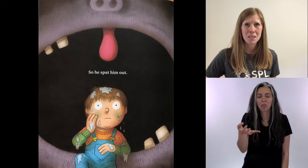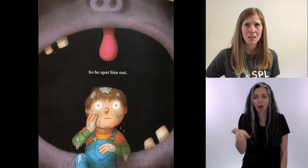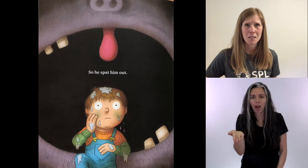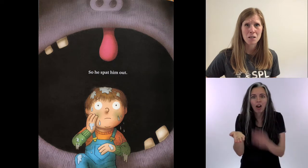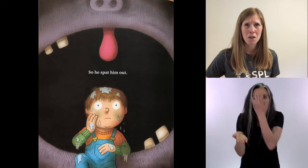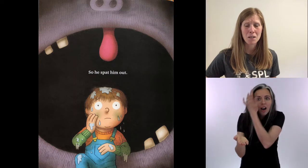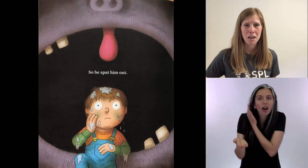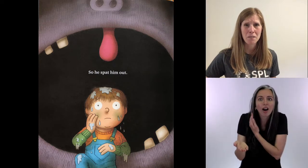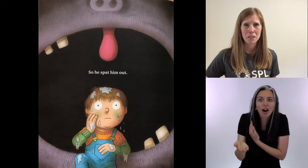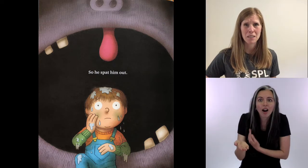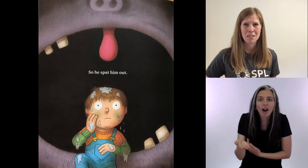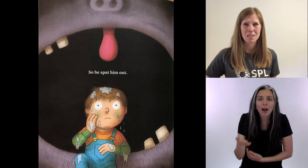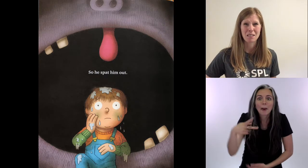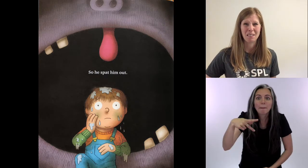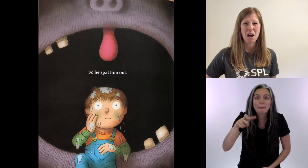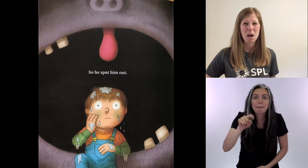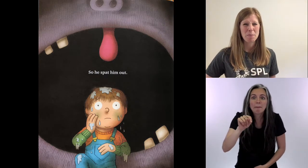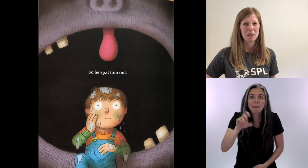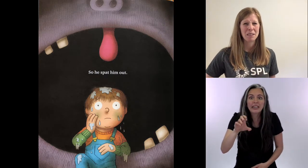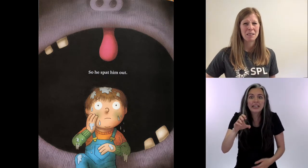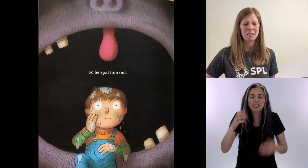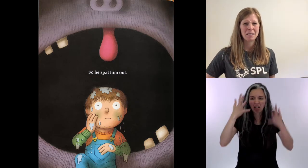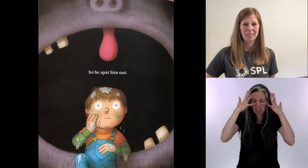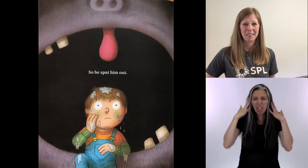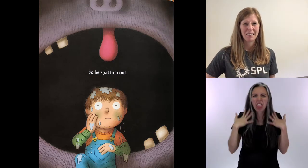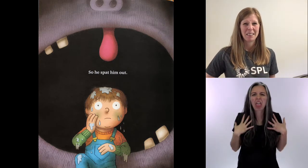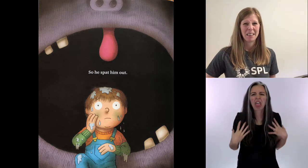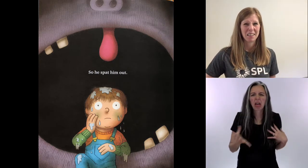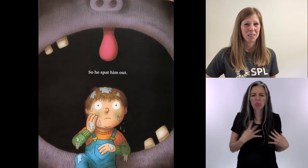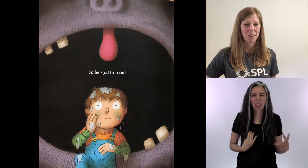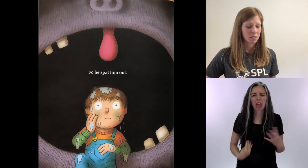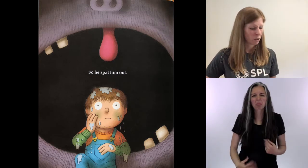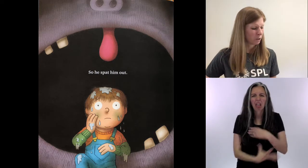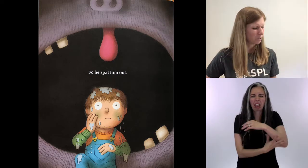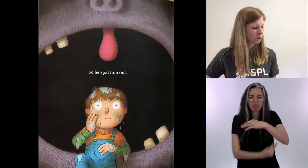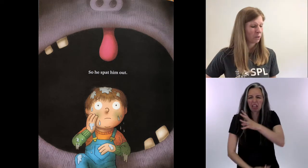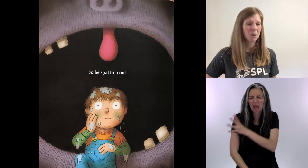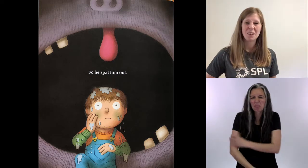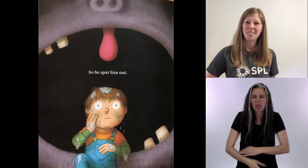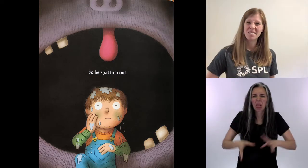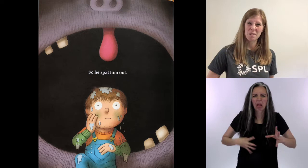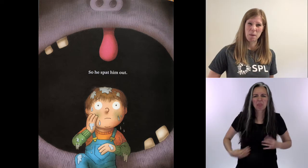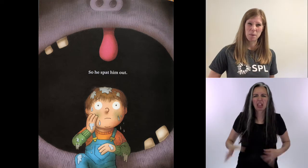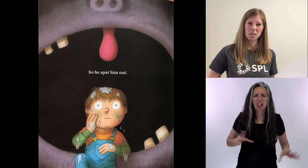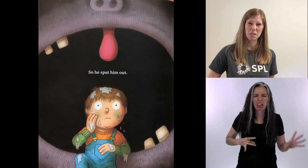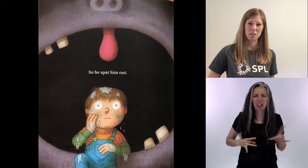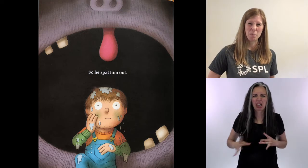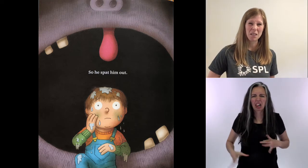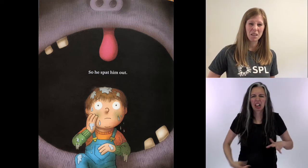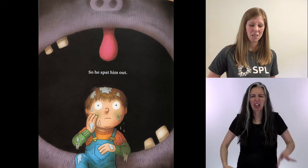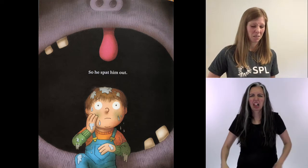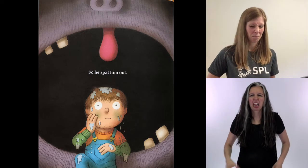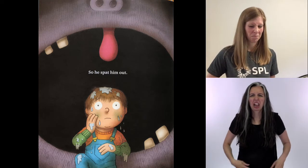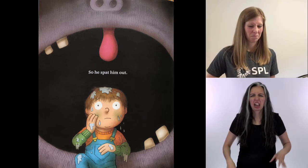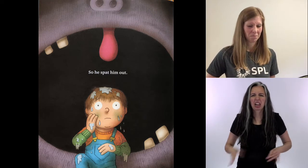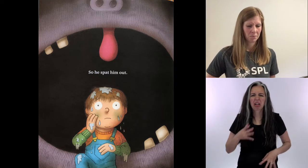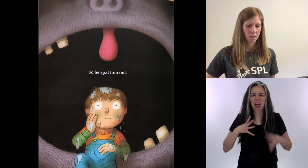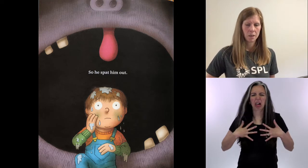Pete looks like he's all covered in slobber and goo from the monster's